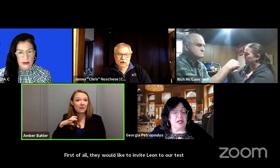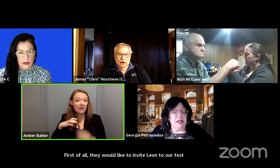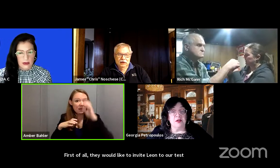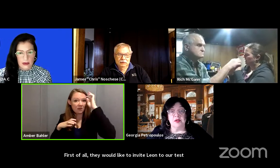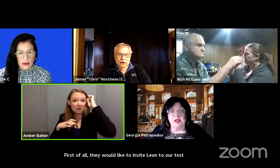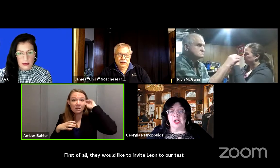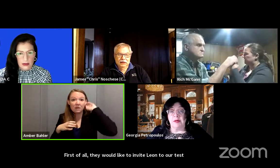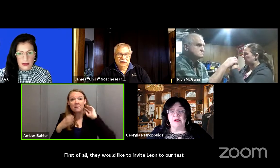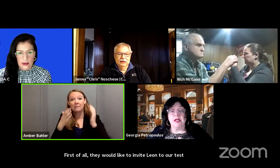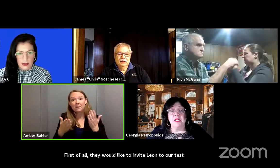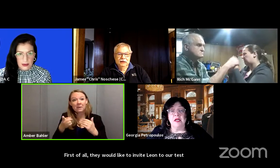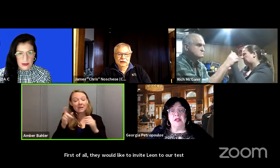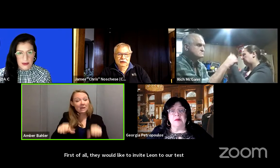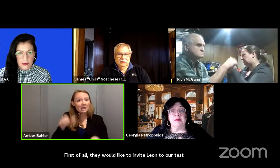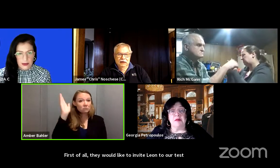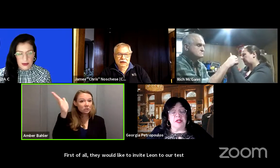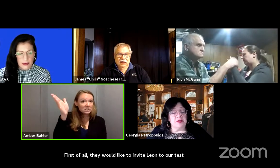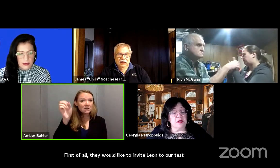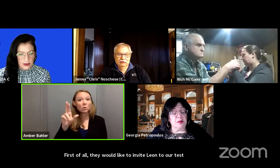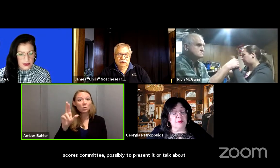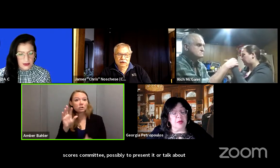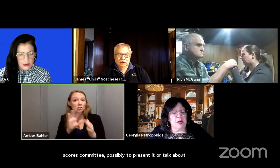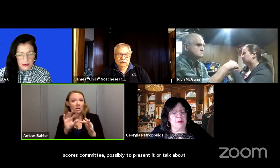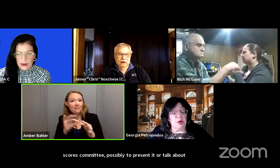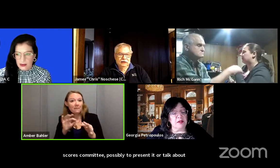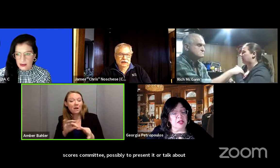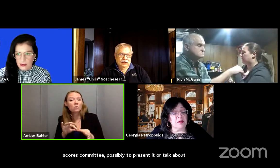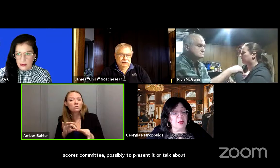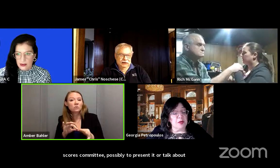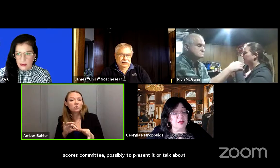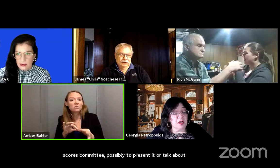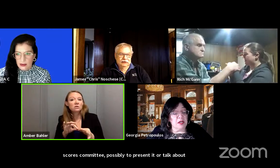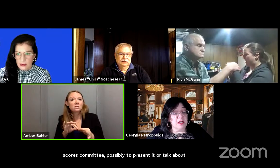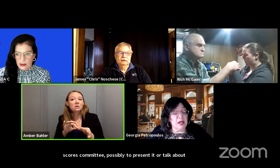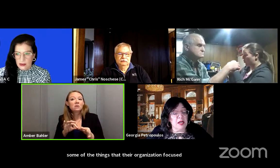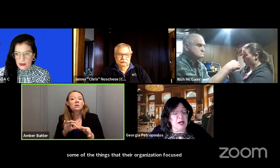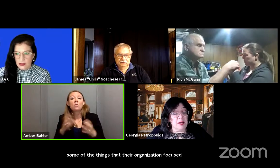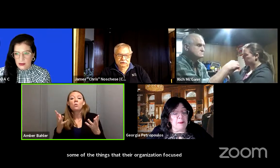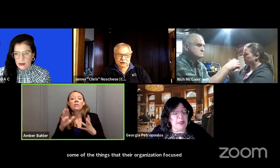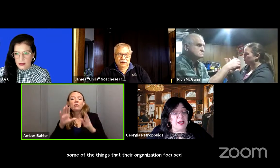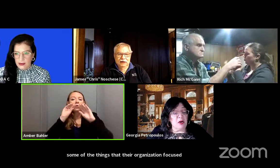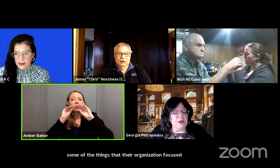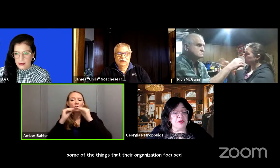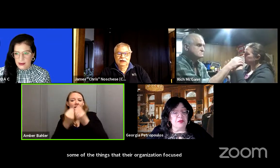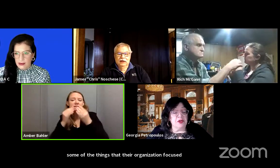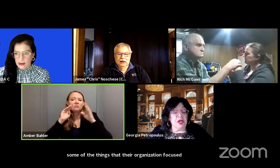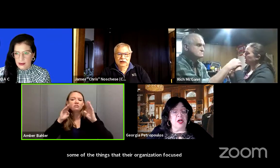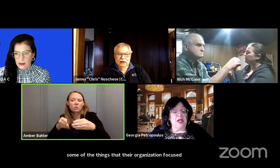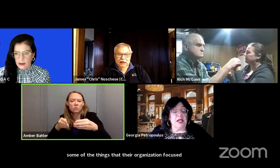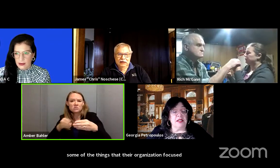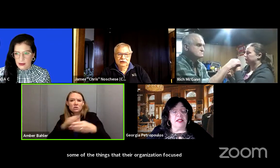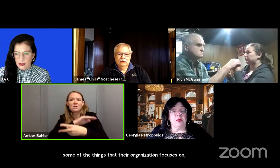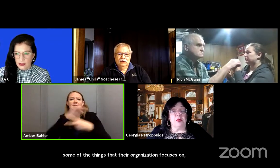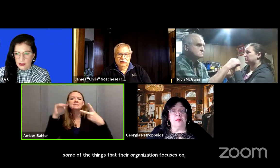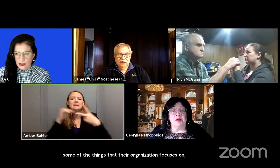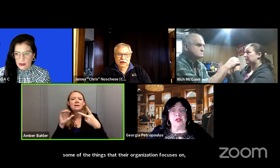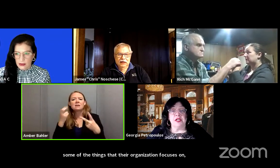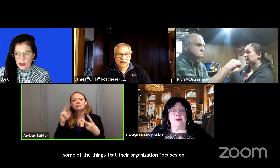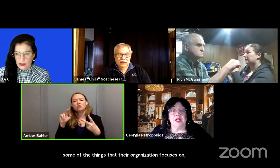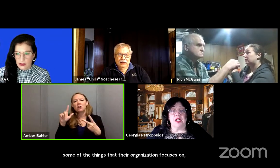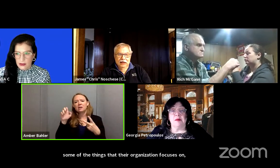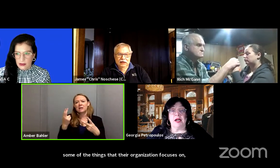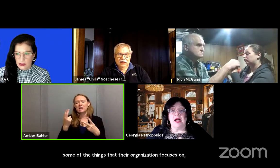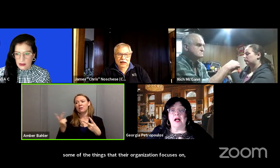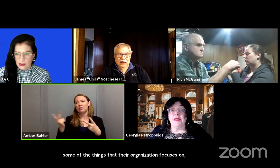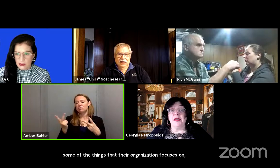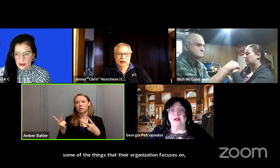to present and or talk about some of the things that their organization focuses on. And also John and Leah were